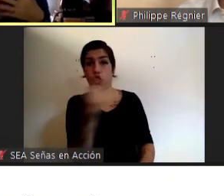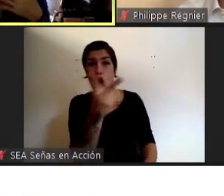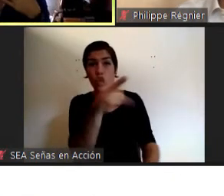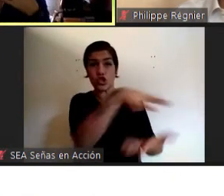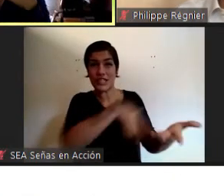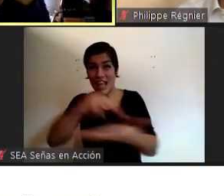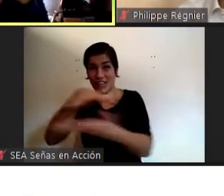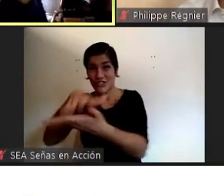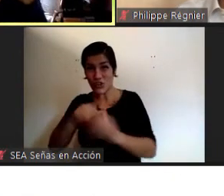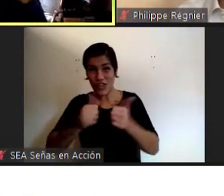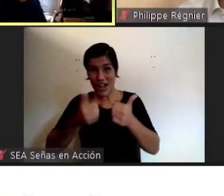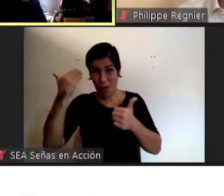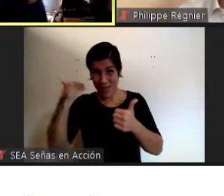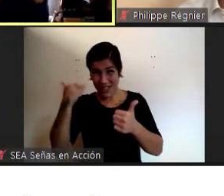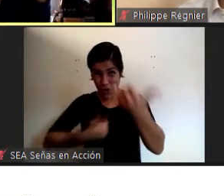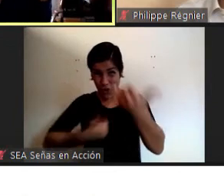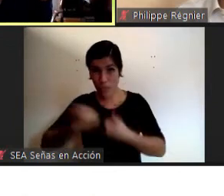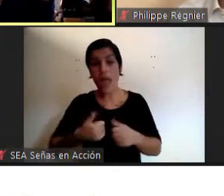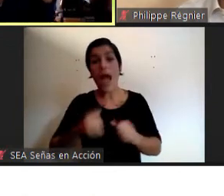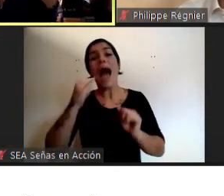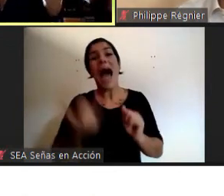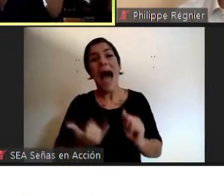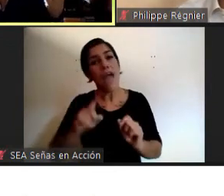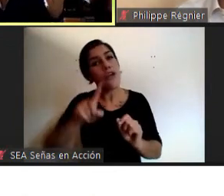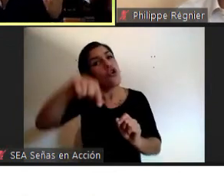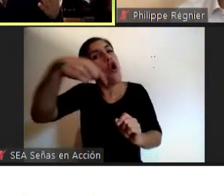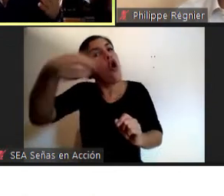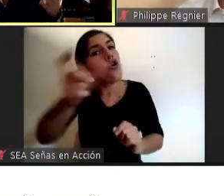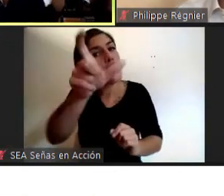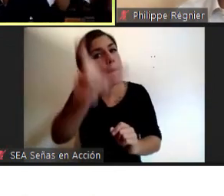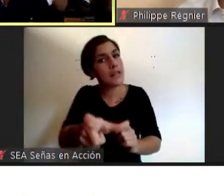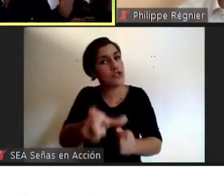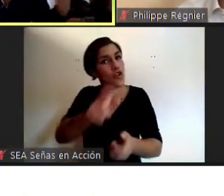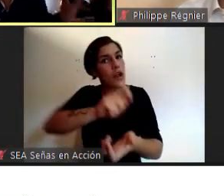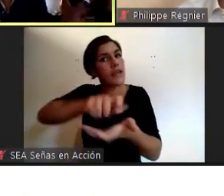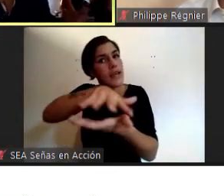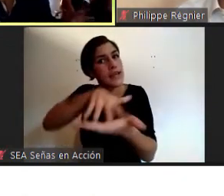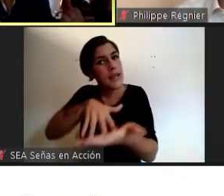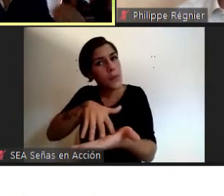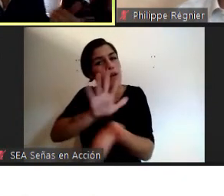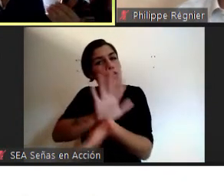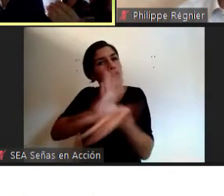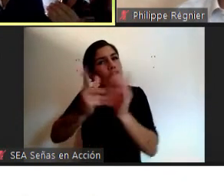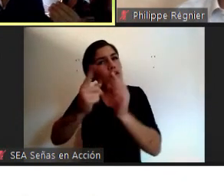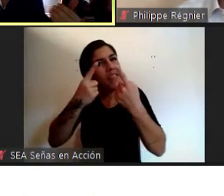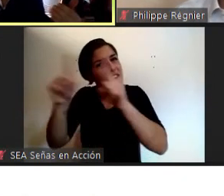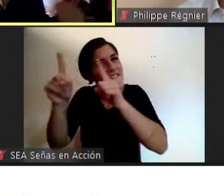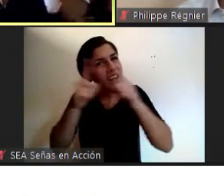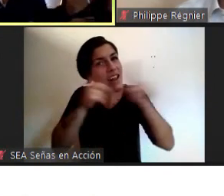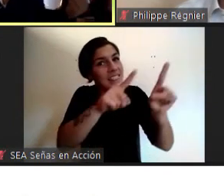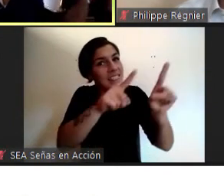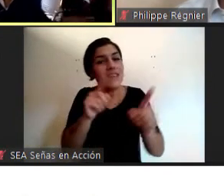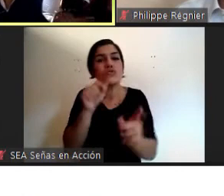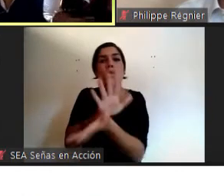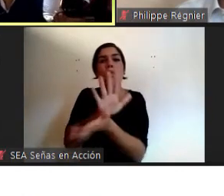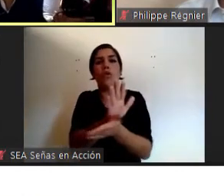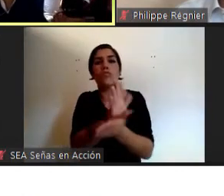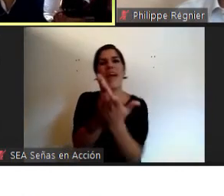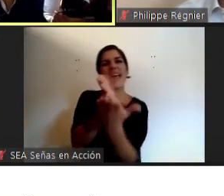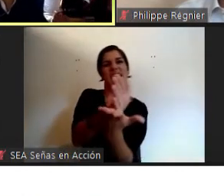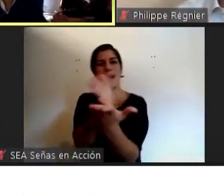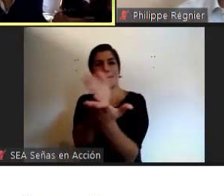I personally don't see it as a possibility, but maybe it is. Why